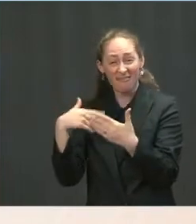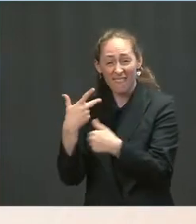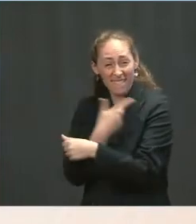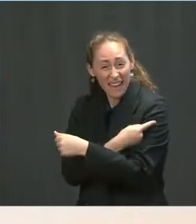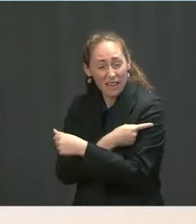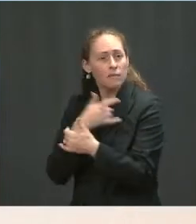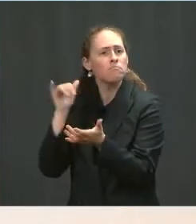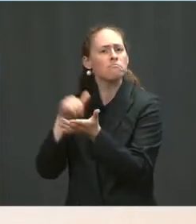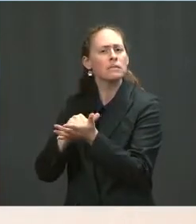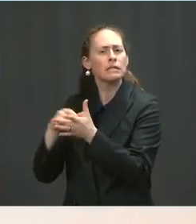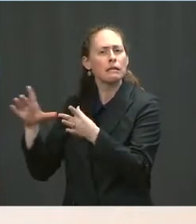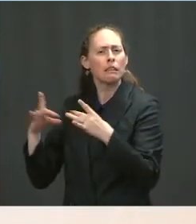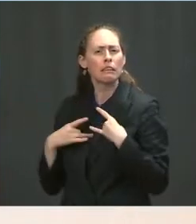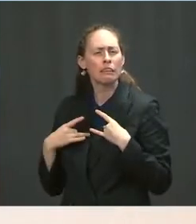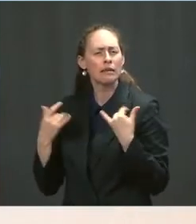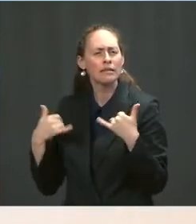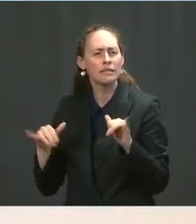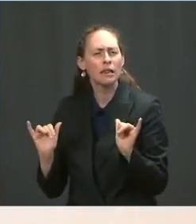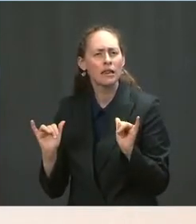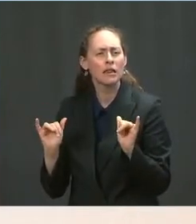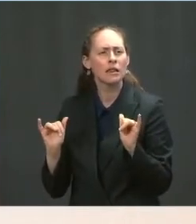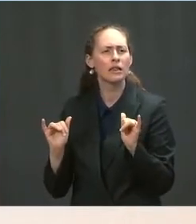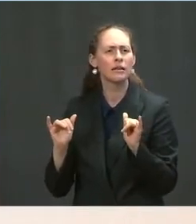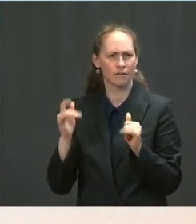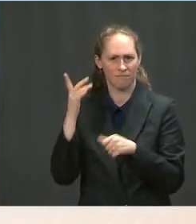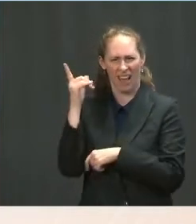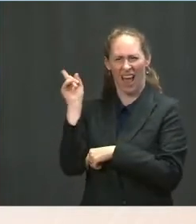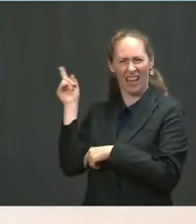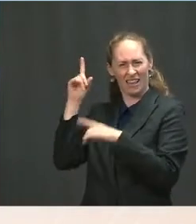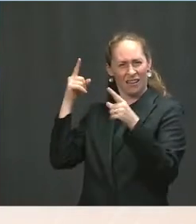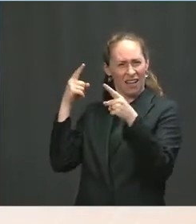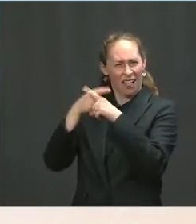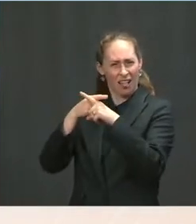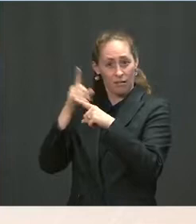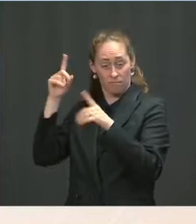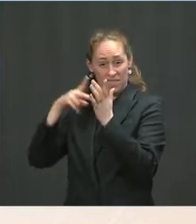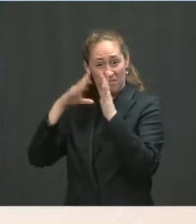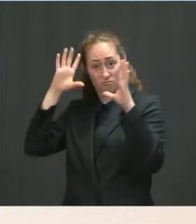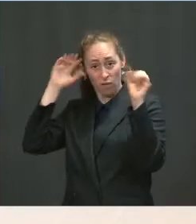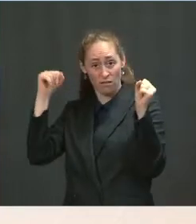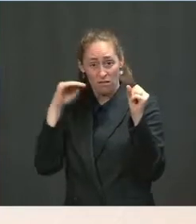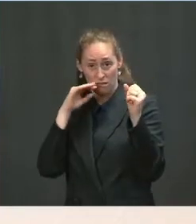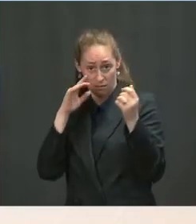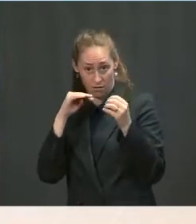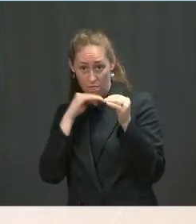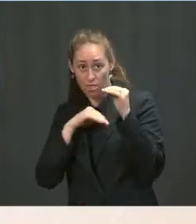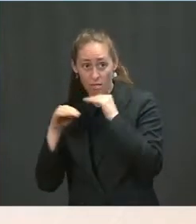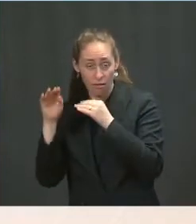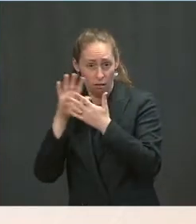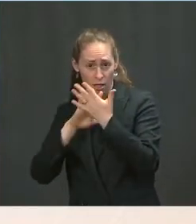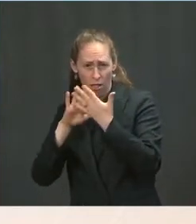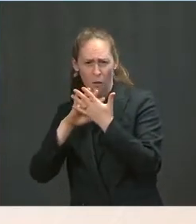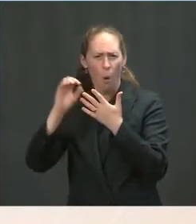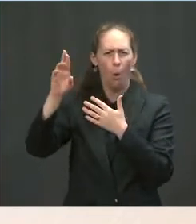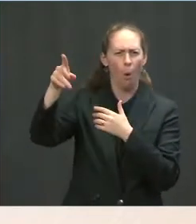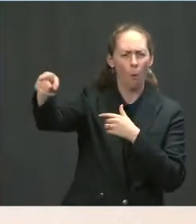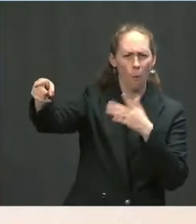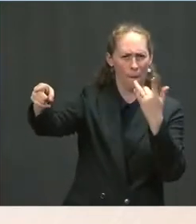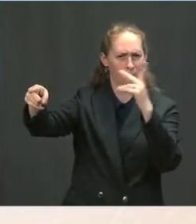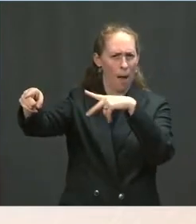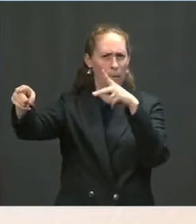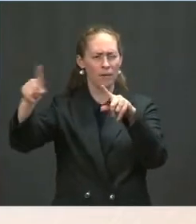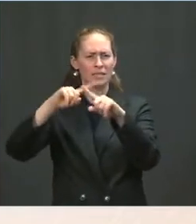challenge of the Delta variant? This PowerPoint would suggest it's a little bit more dire than he laid it out to be.